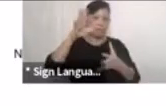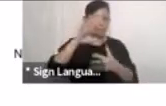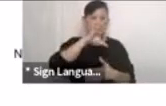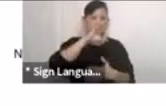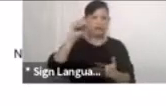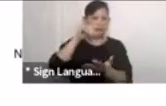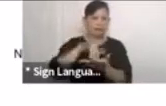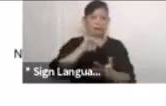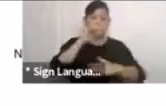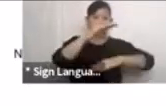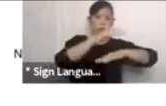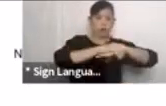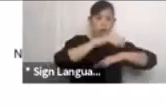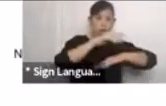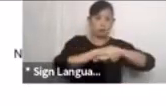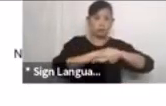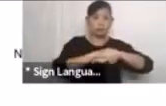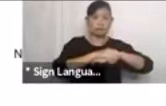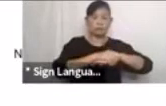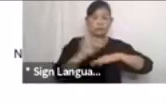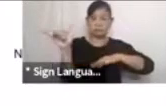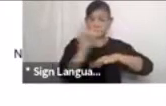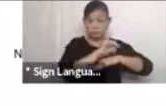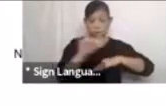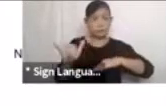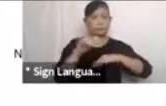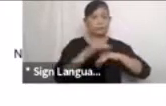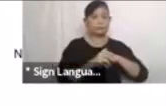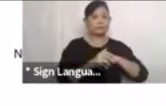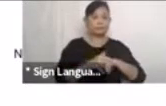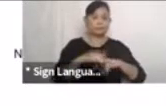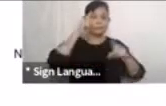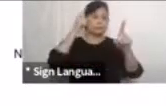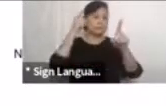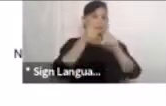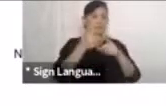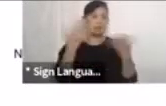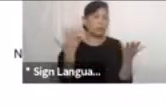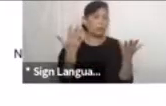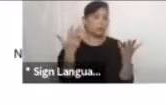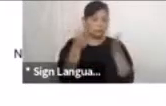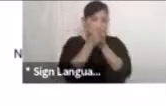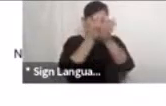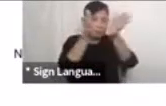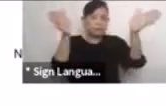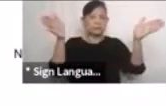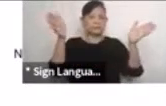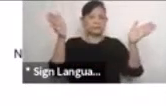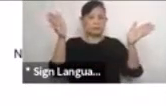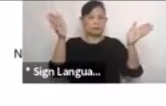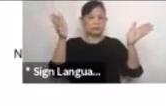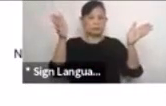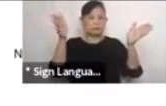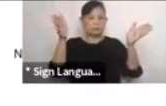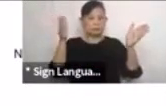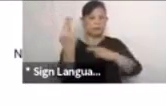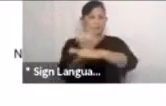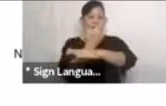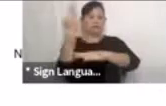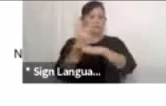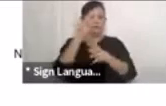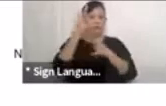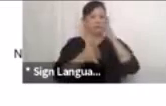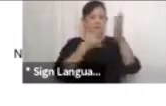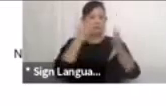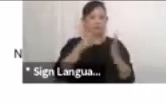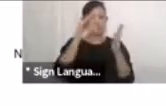in English as well. And hopefully, one of our objectives is to broaden that website and broaden the use of the sign language glossary